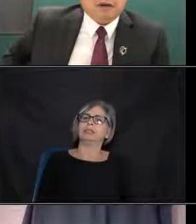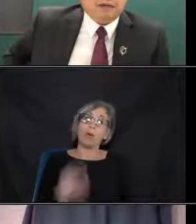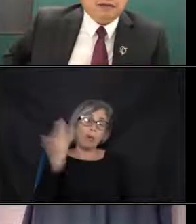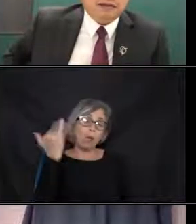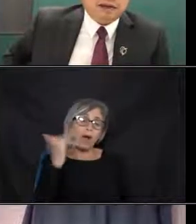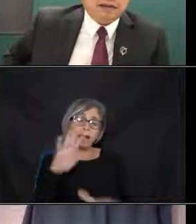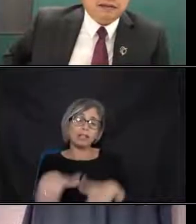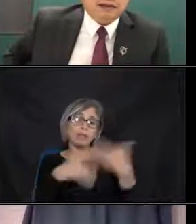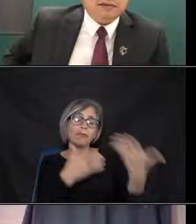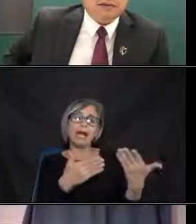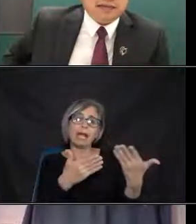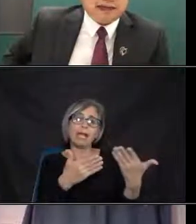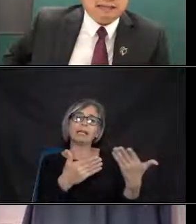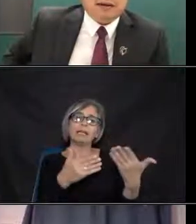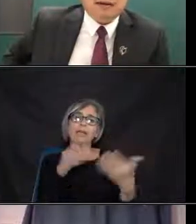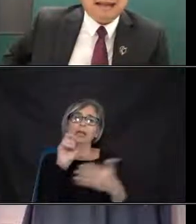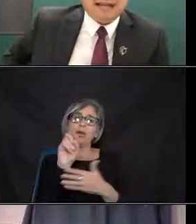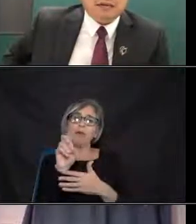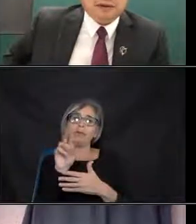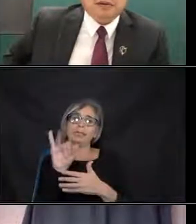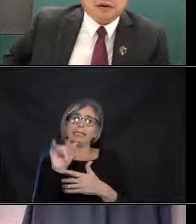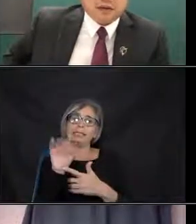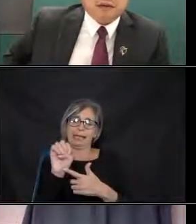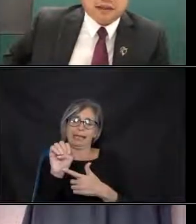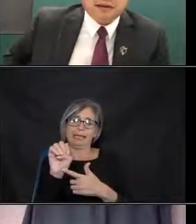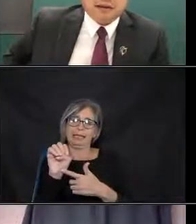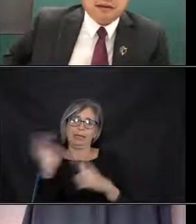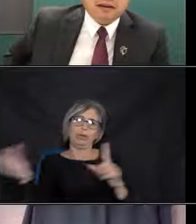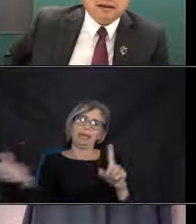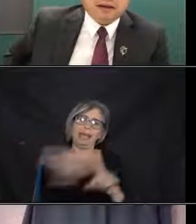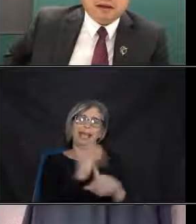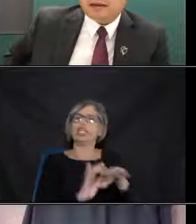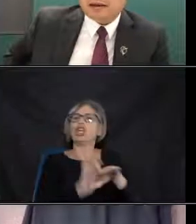kind of oversight as to what's happening and catch things early.